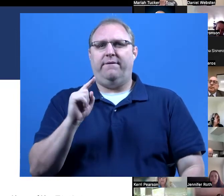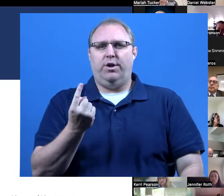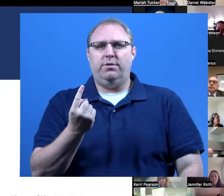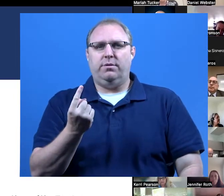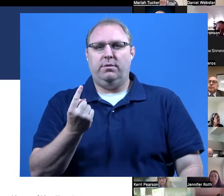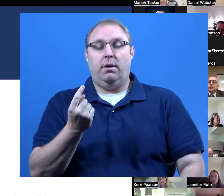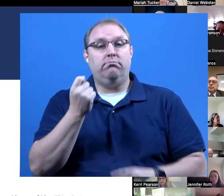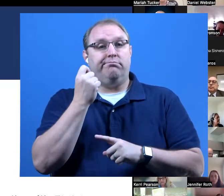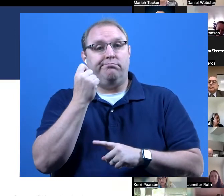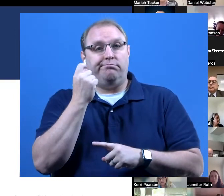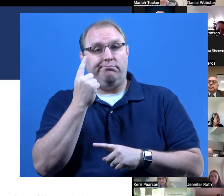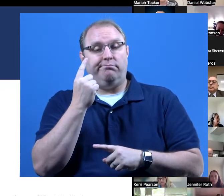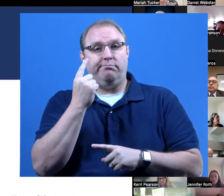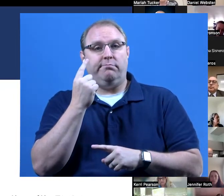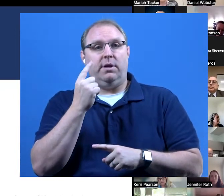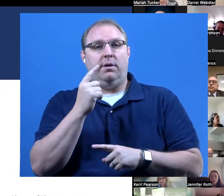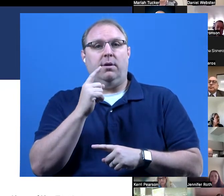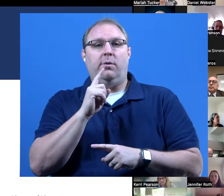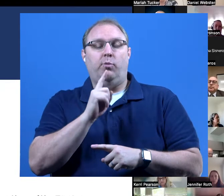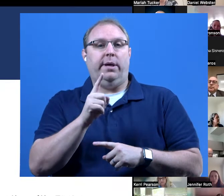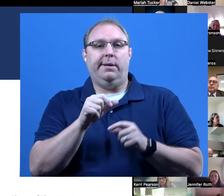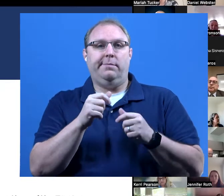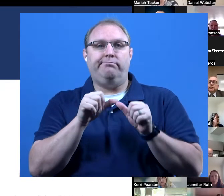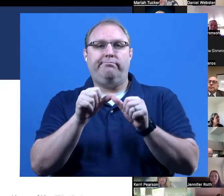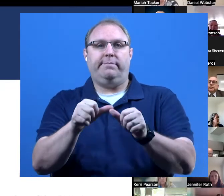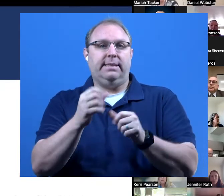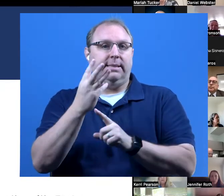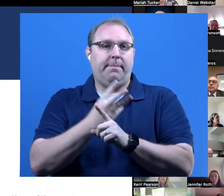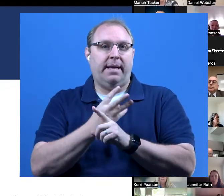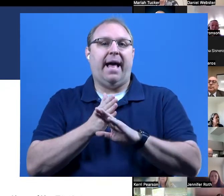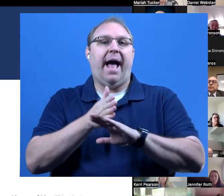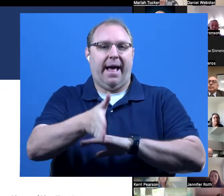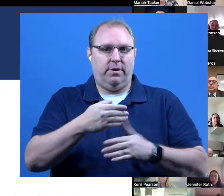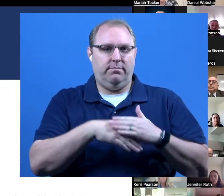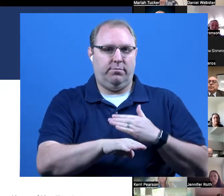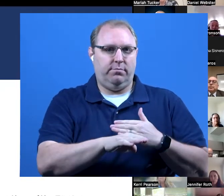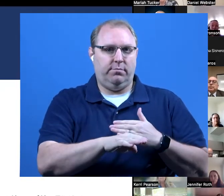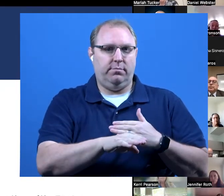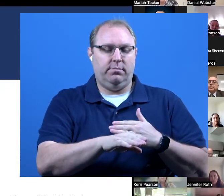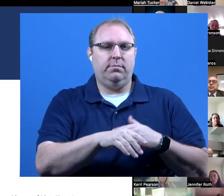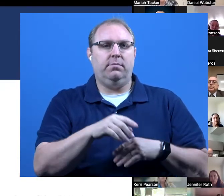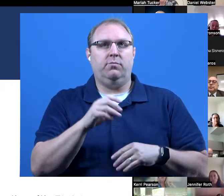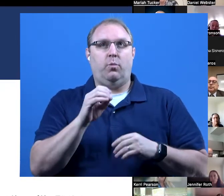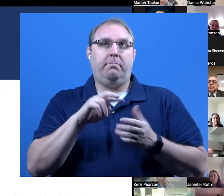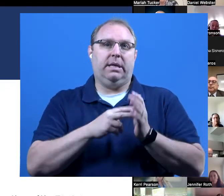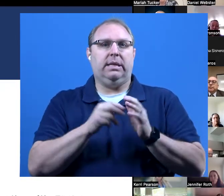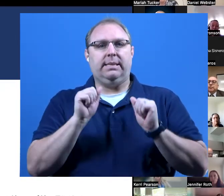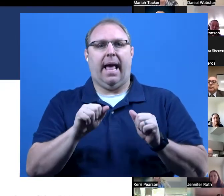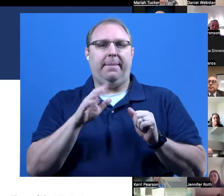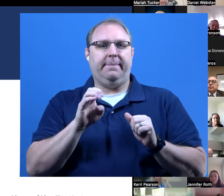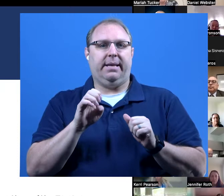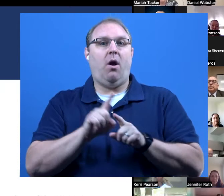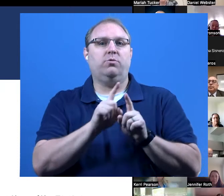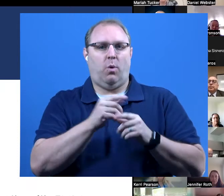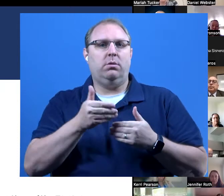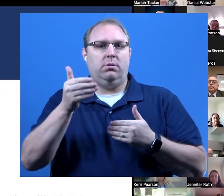Parental leave, this only starts July the 1st. However, it is effective for 6 months after the